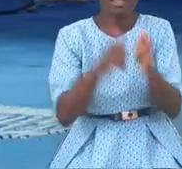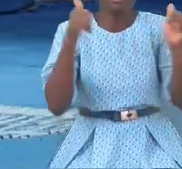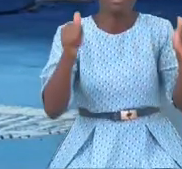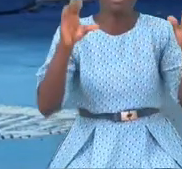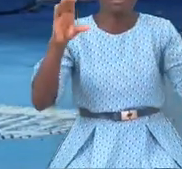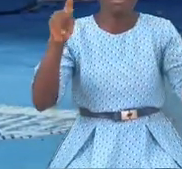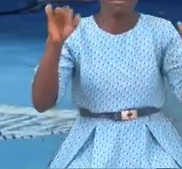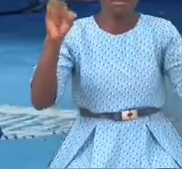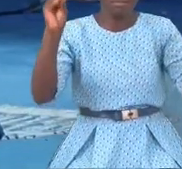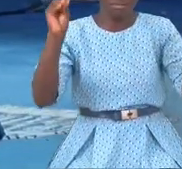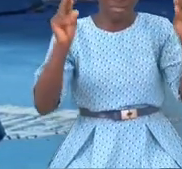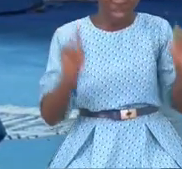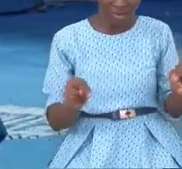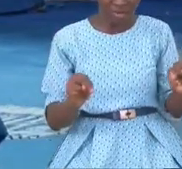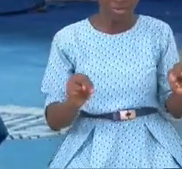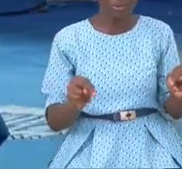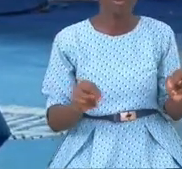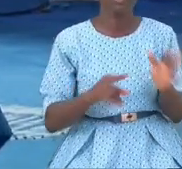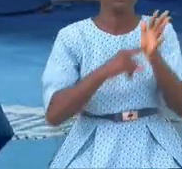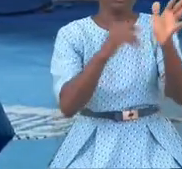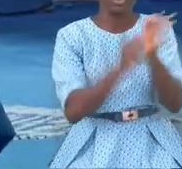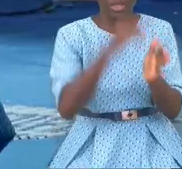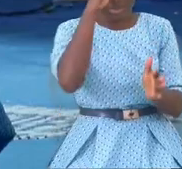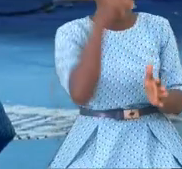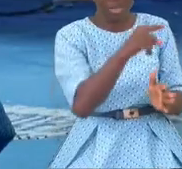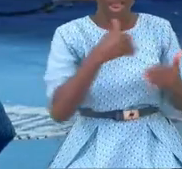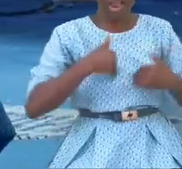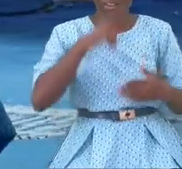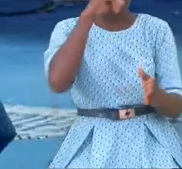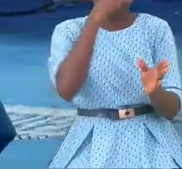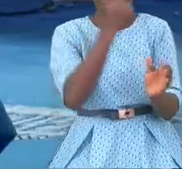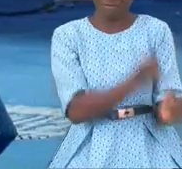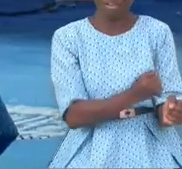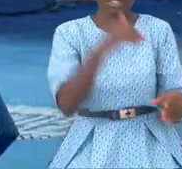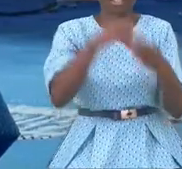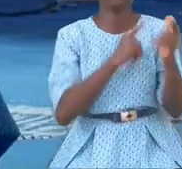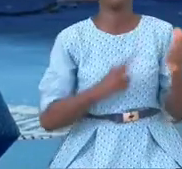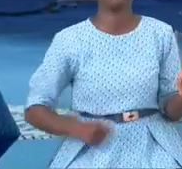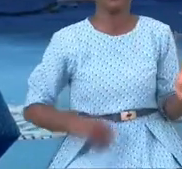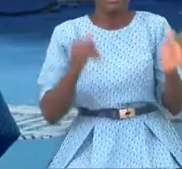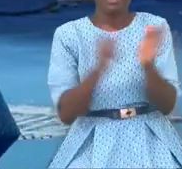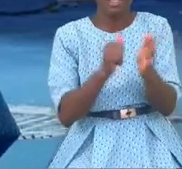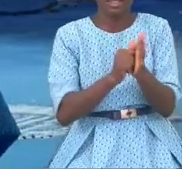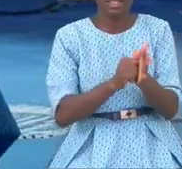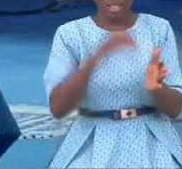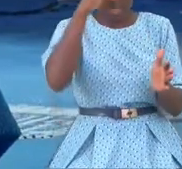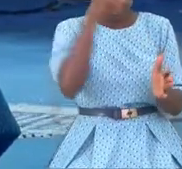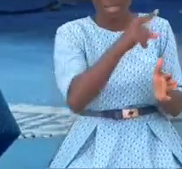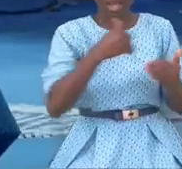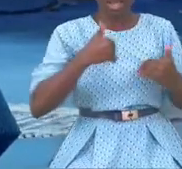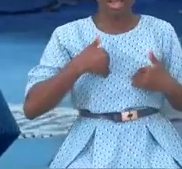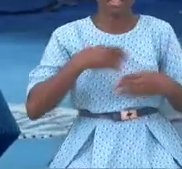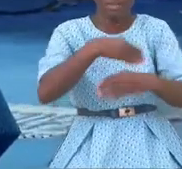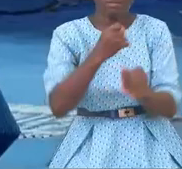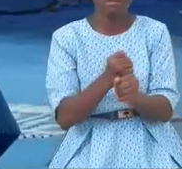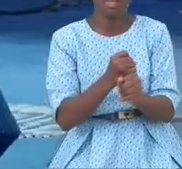my existence. And because I'm going to him, and I know he will work the miracle in